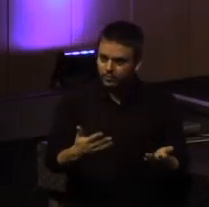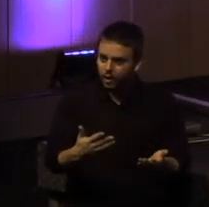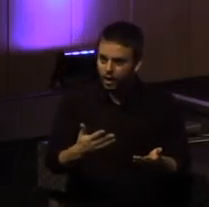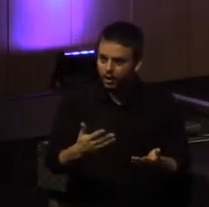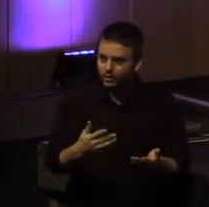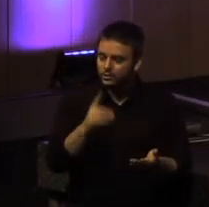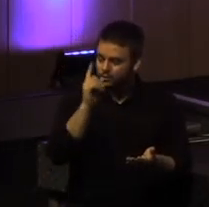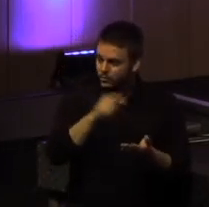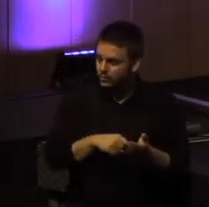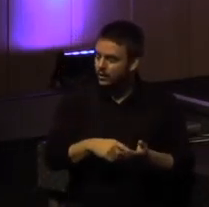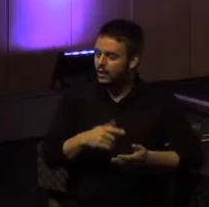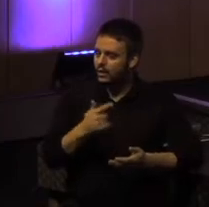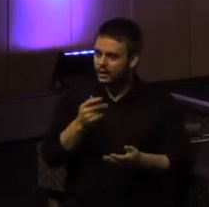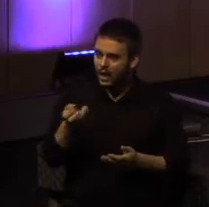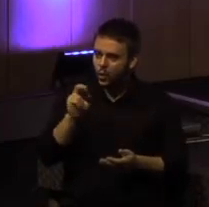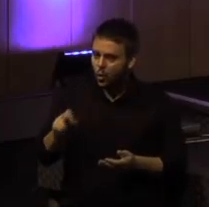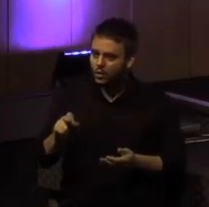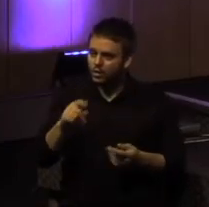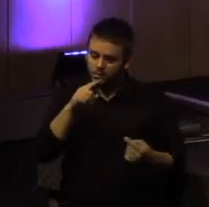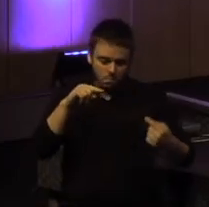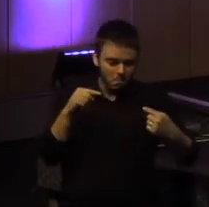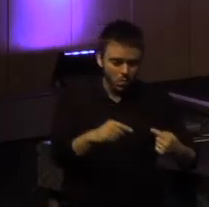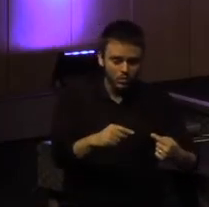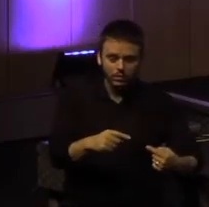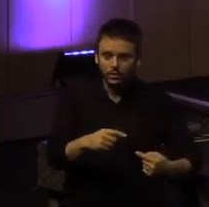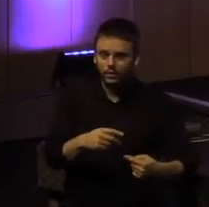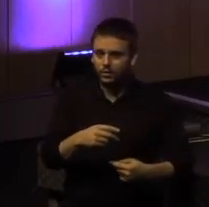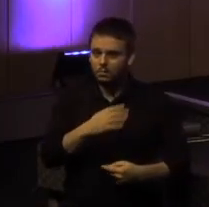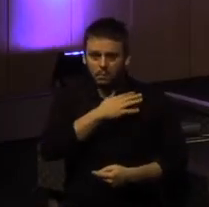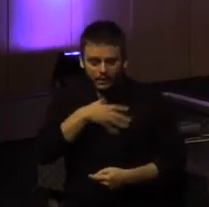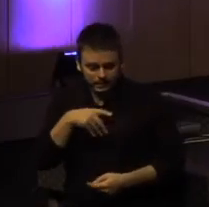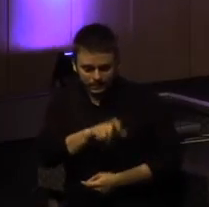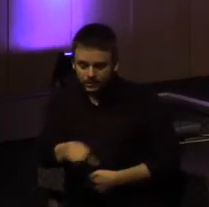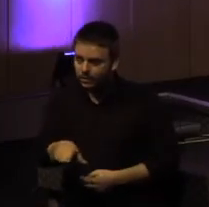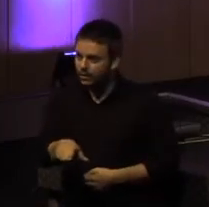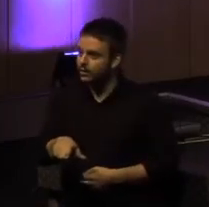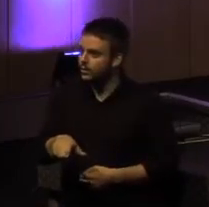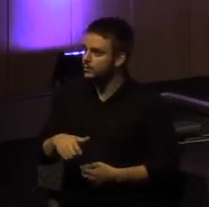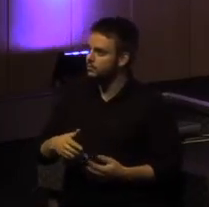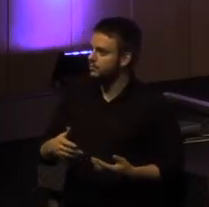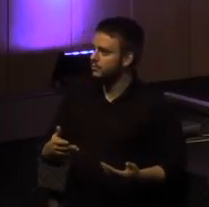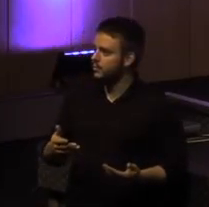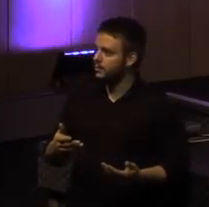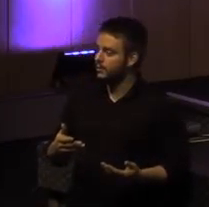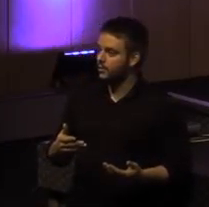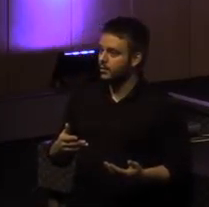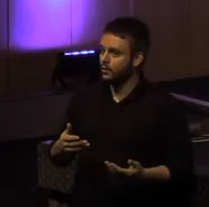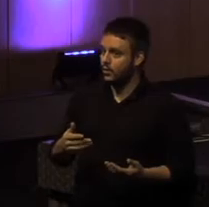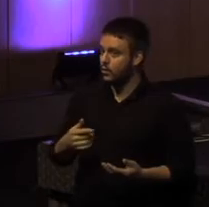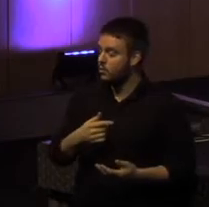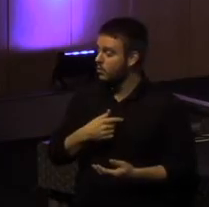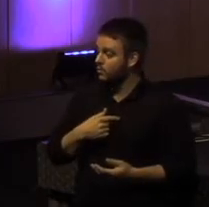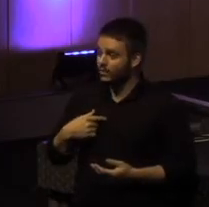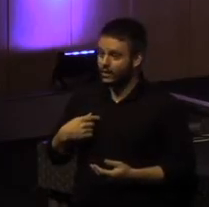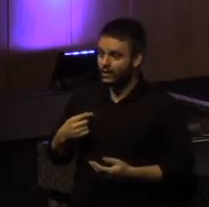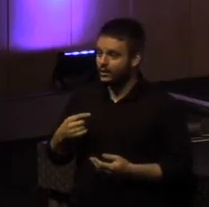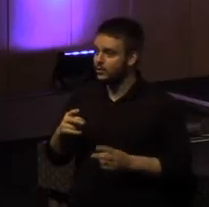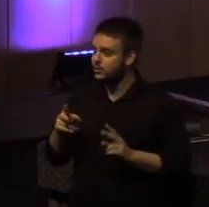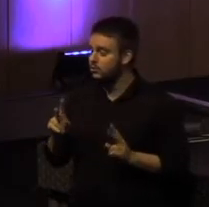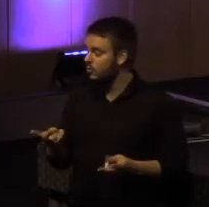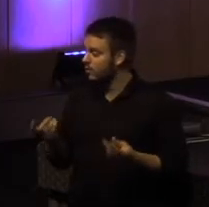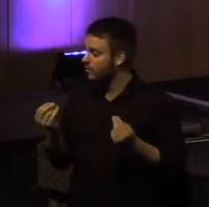create a database. On October 5th of this year, the newly appointed U.S. Attorney